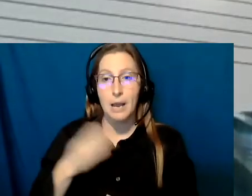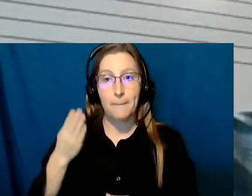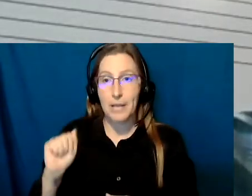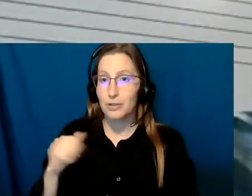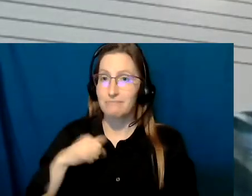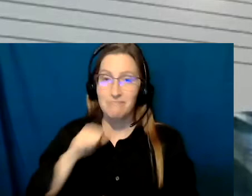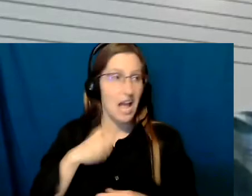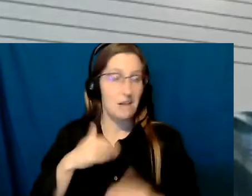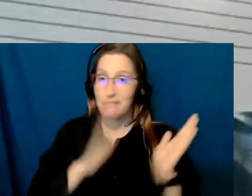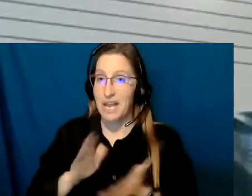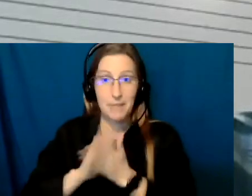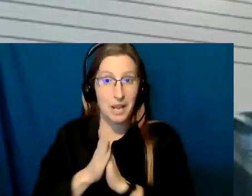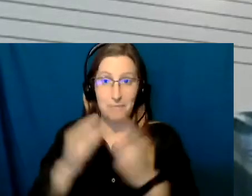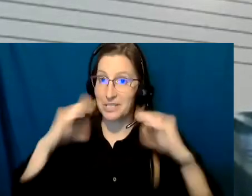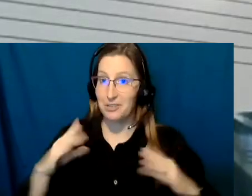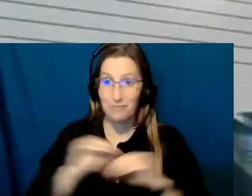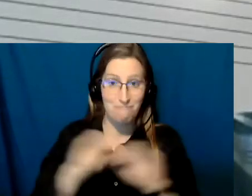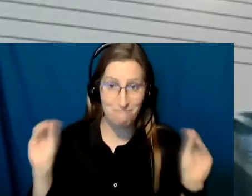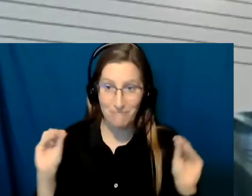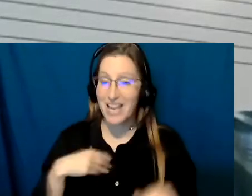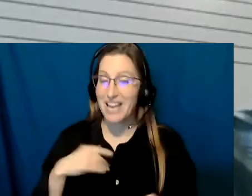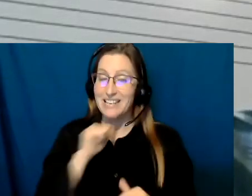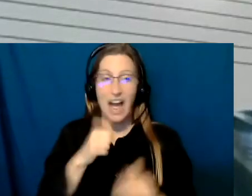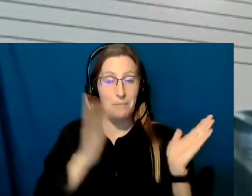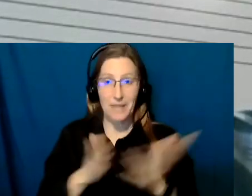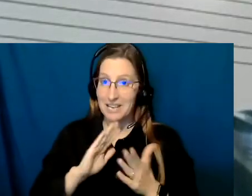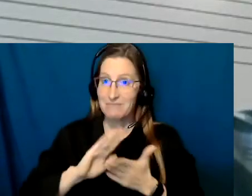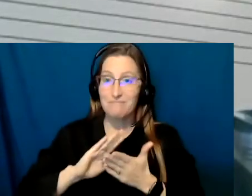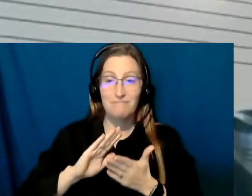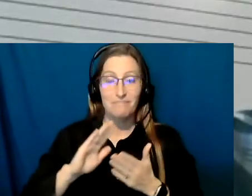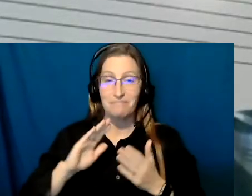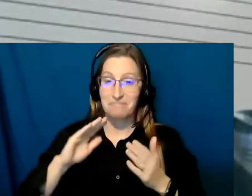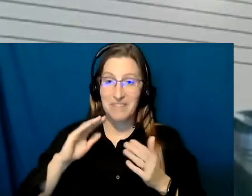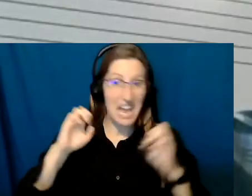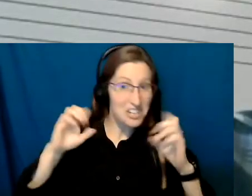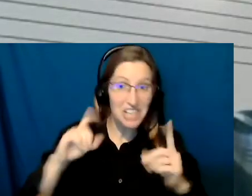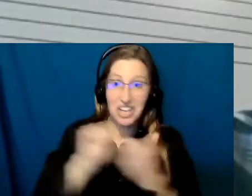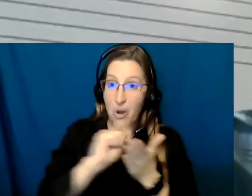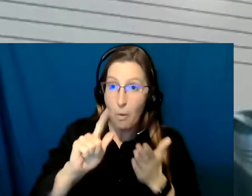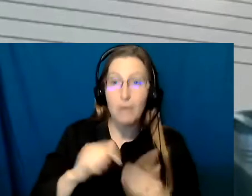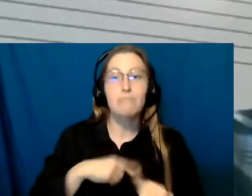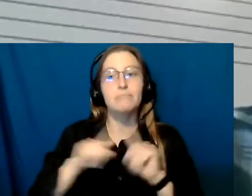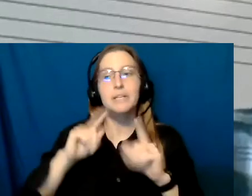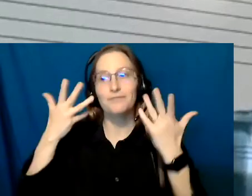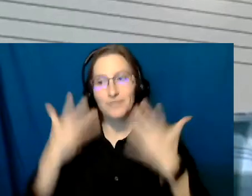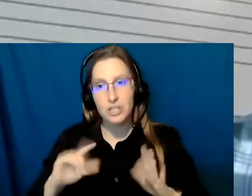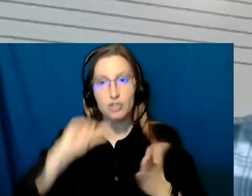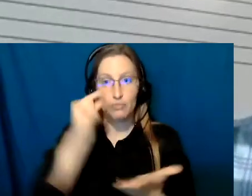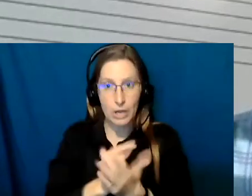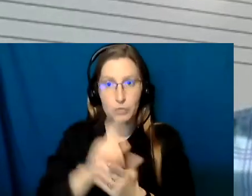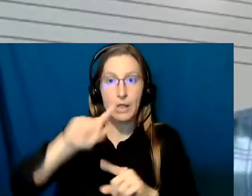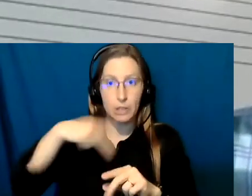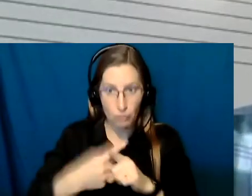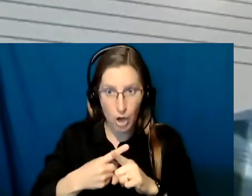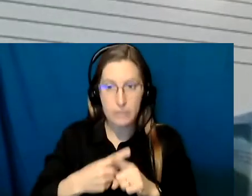on becoming a teacher or going into education. After I graduated from La Crosse, I was very